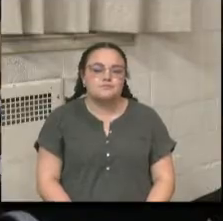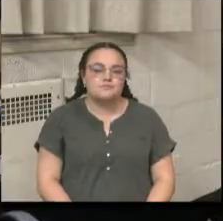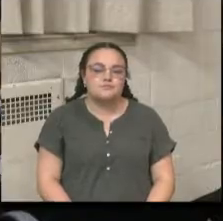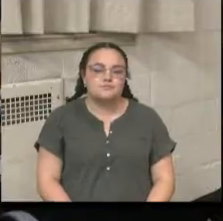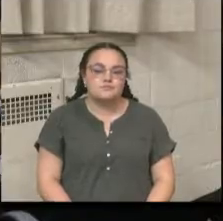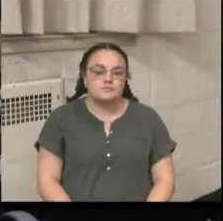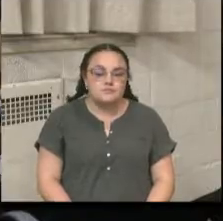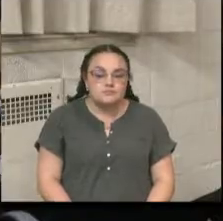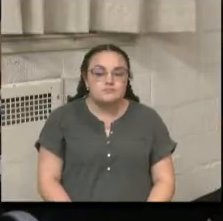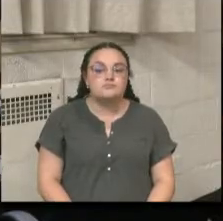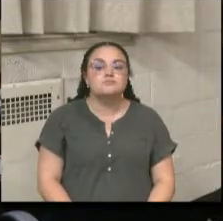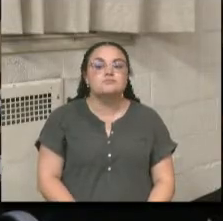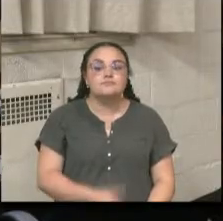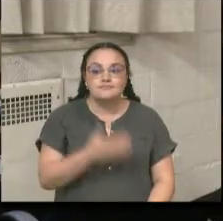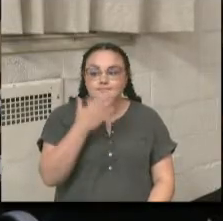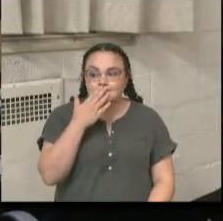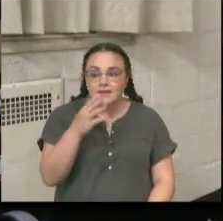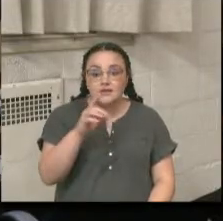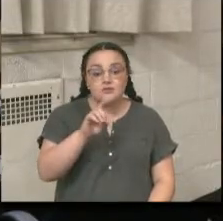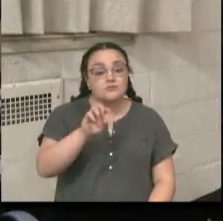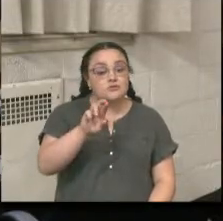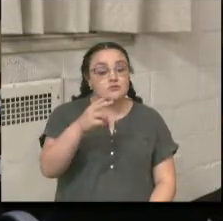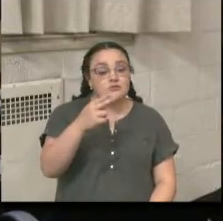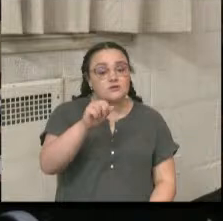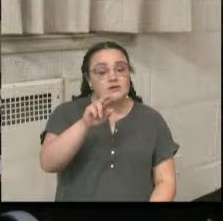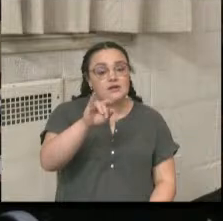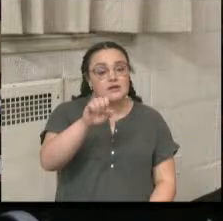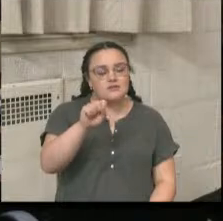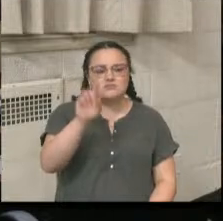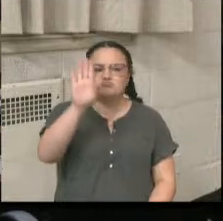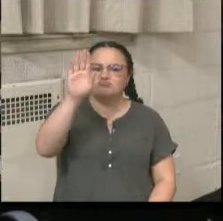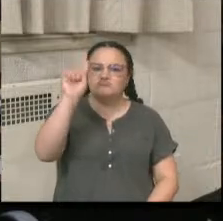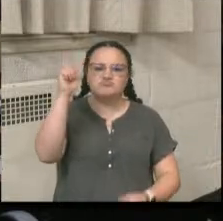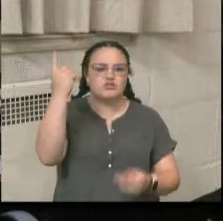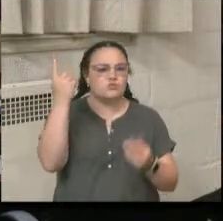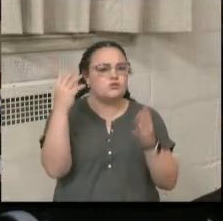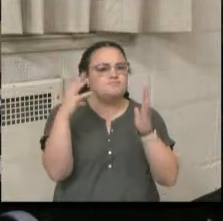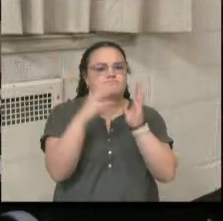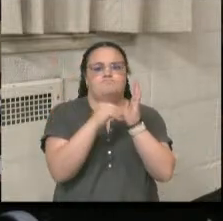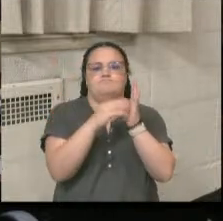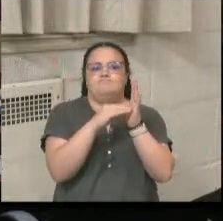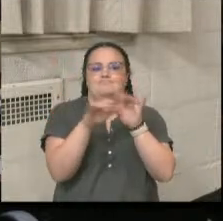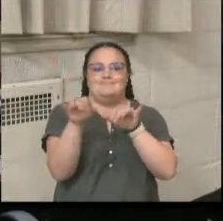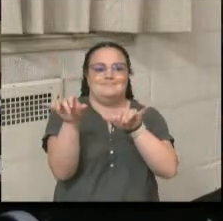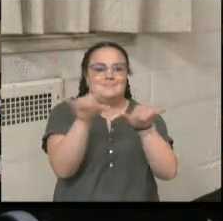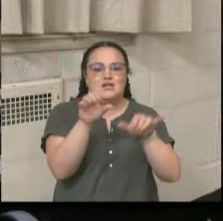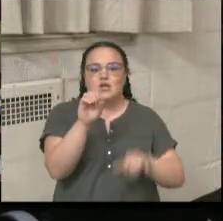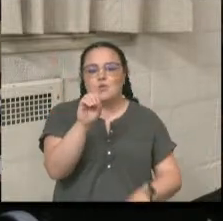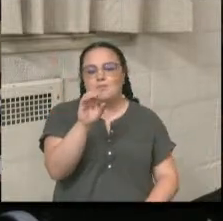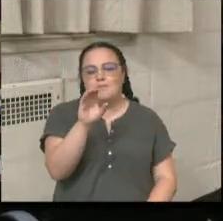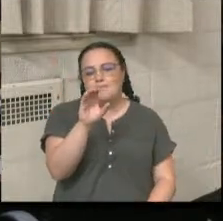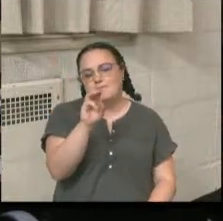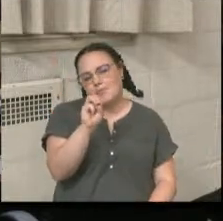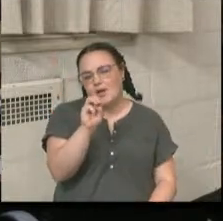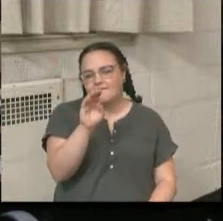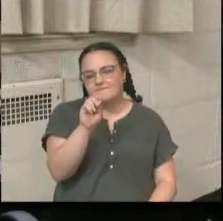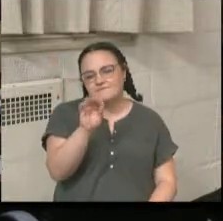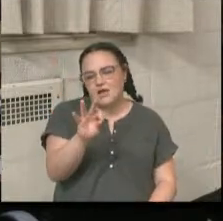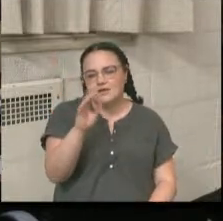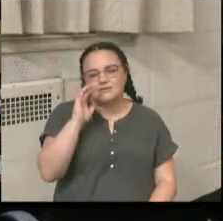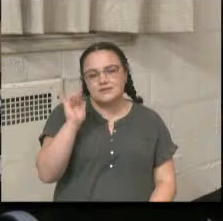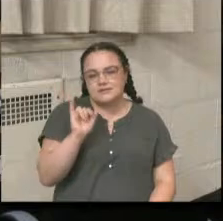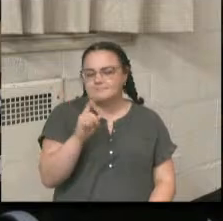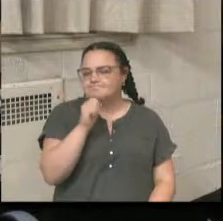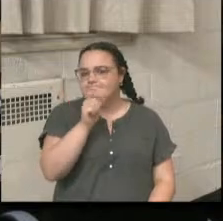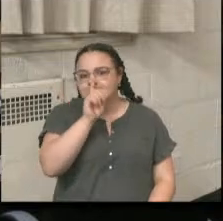Thank you. Dr. Harris? Thank you. I just wanted to echo the sentiments of our OBAFA board chair, and thank you to Chief